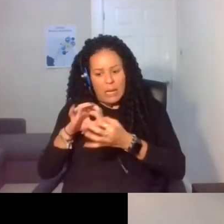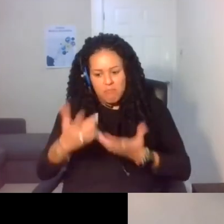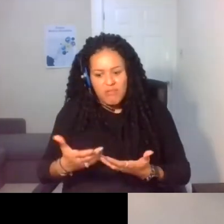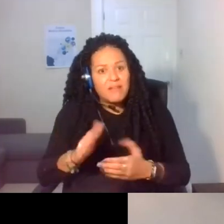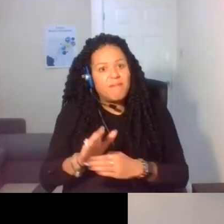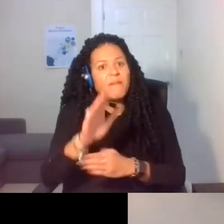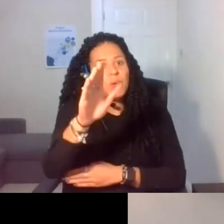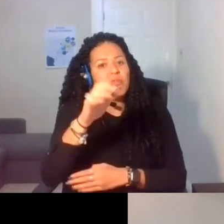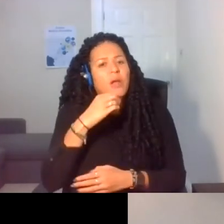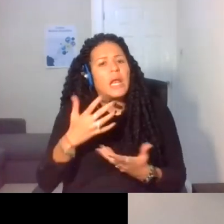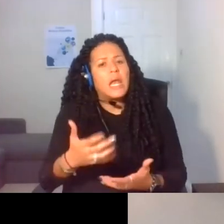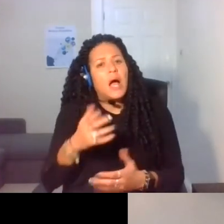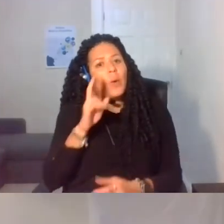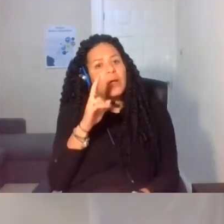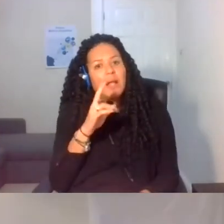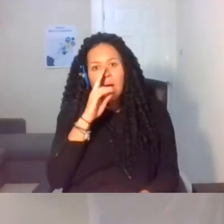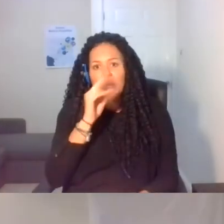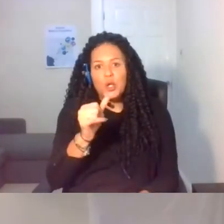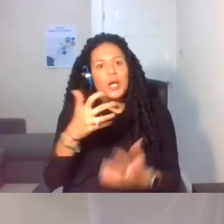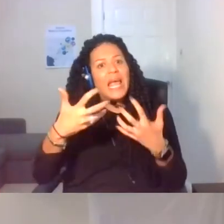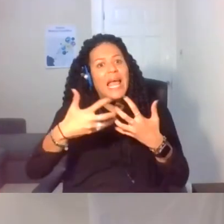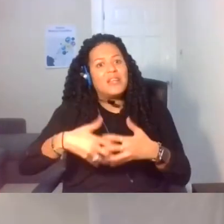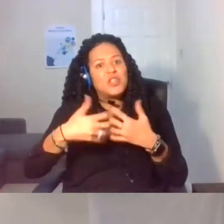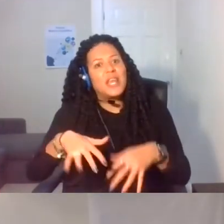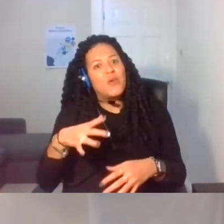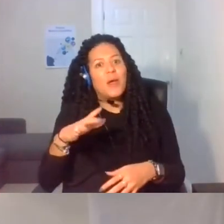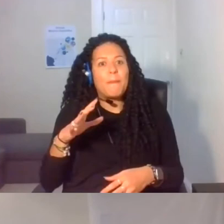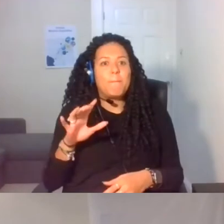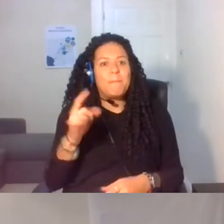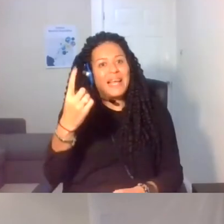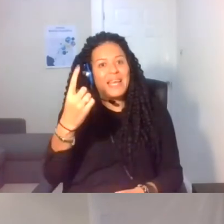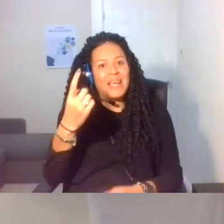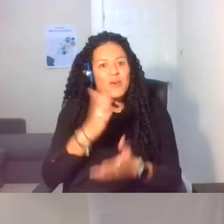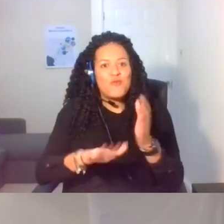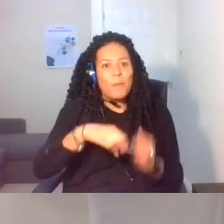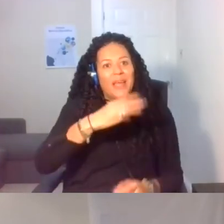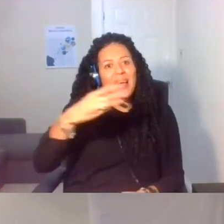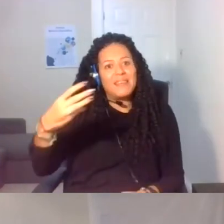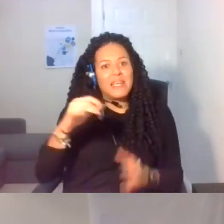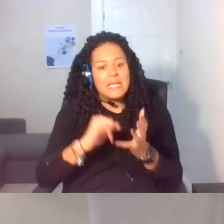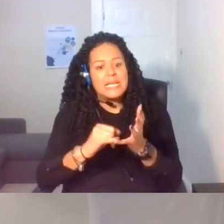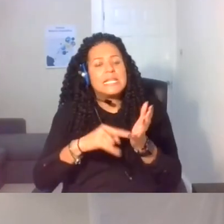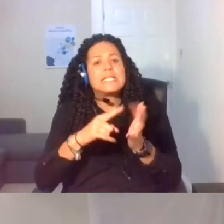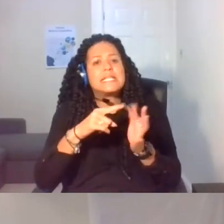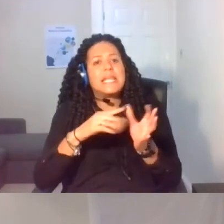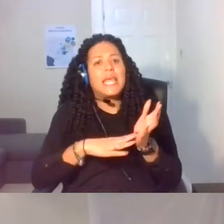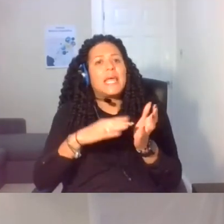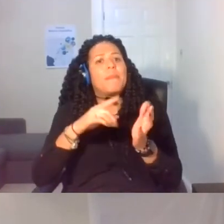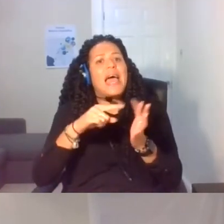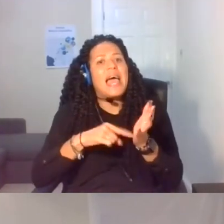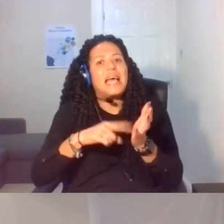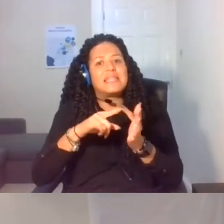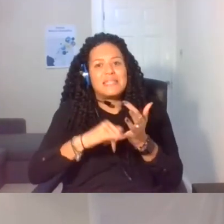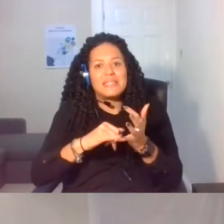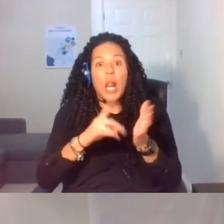with the help of our young engineering pioneer, from the Essex Steamettes, Lowena Hull. Welcome